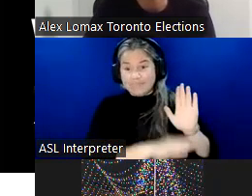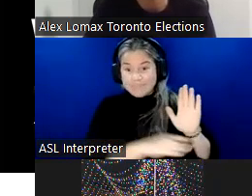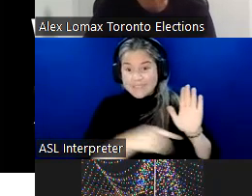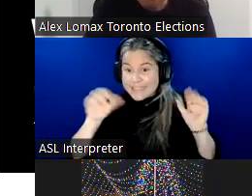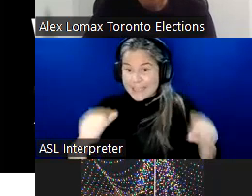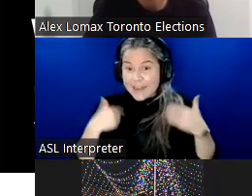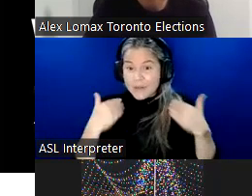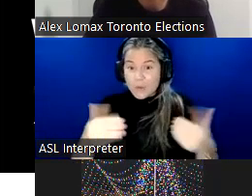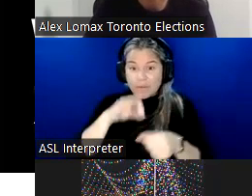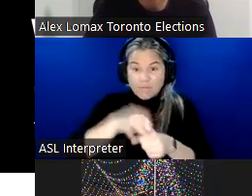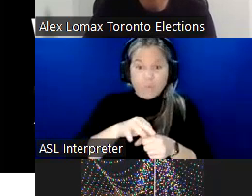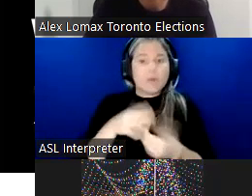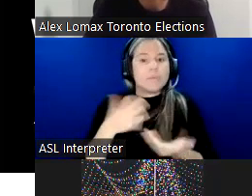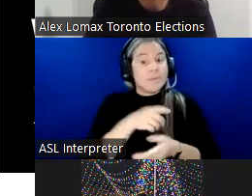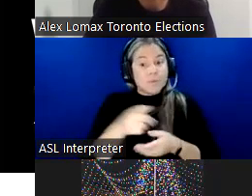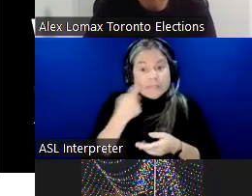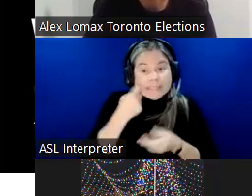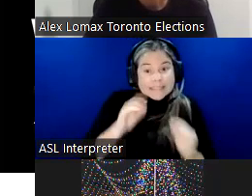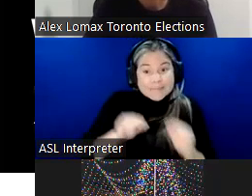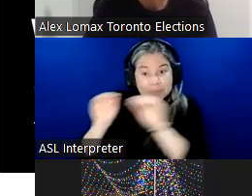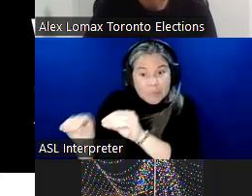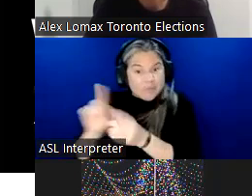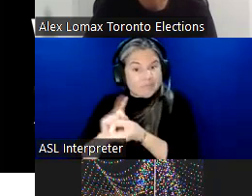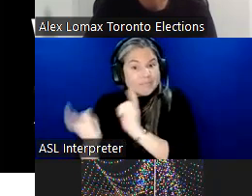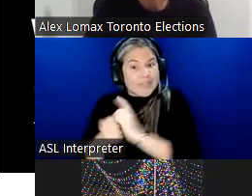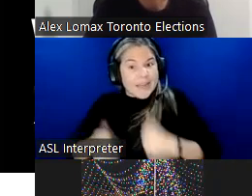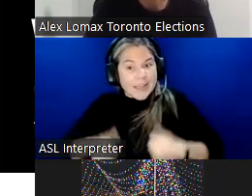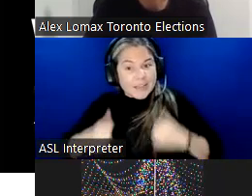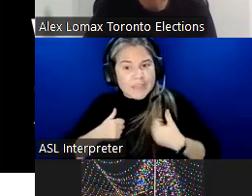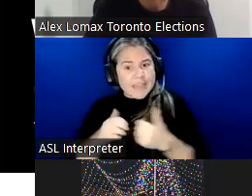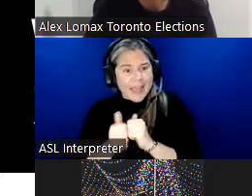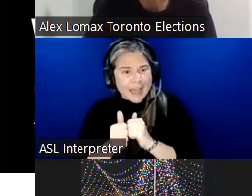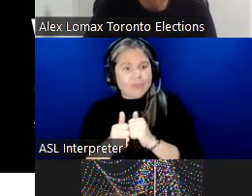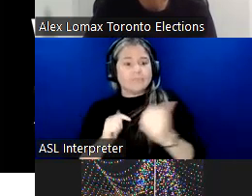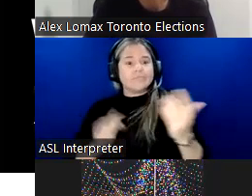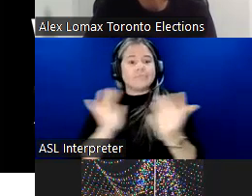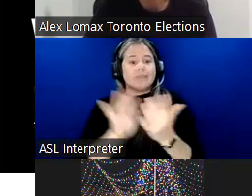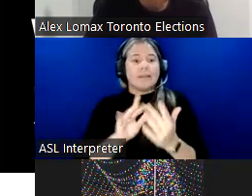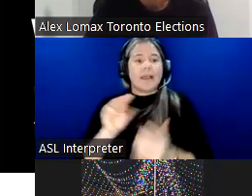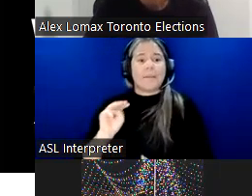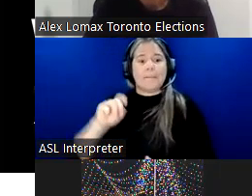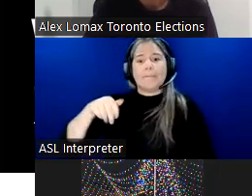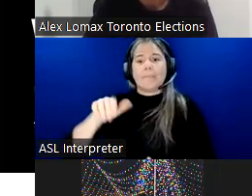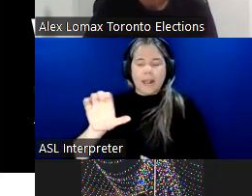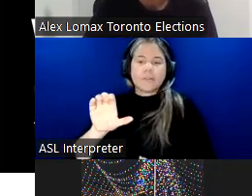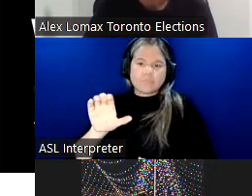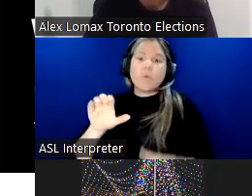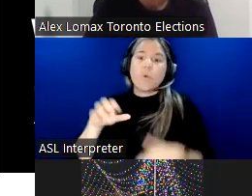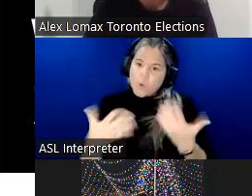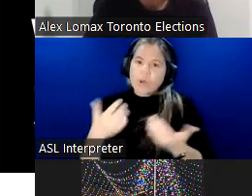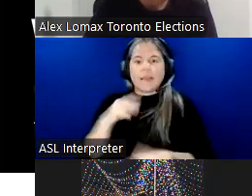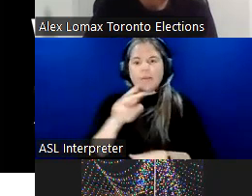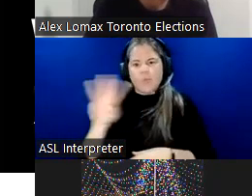last election and would like to update your information, you should contact MPAC directly or visit Voter Lookup. During